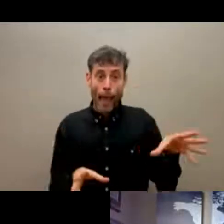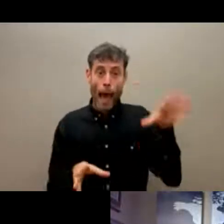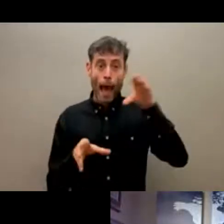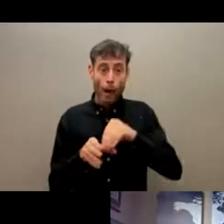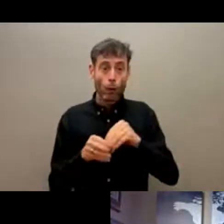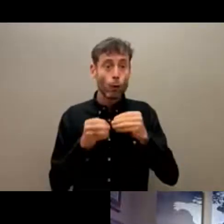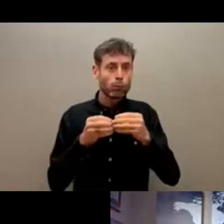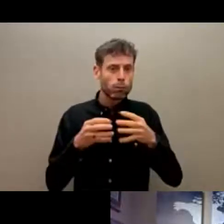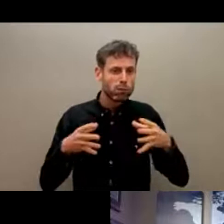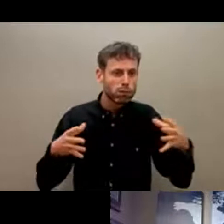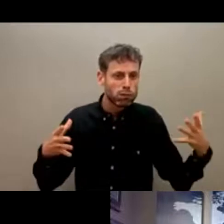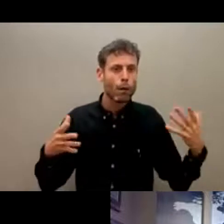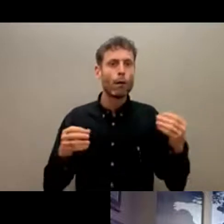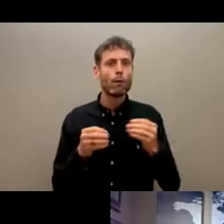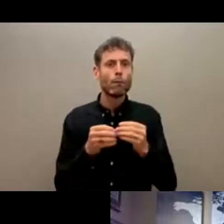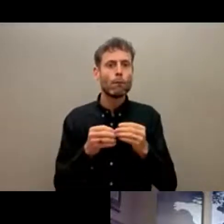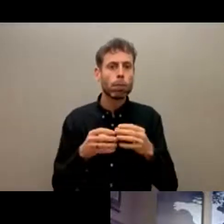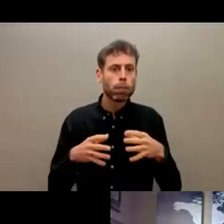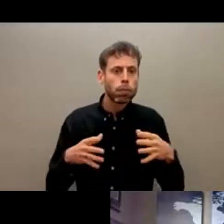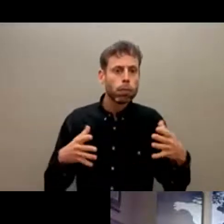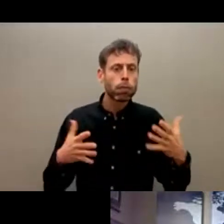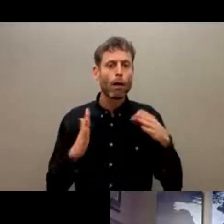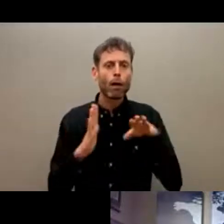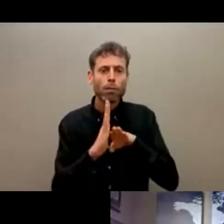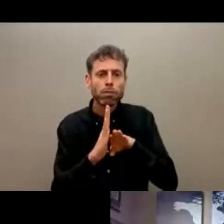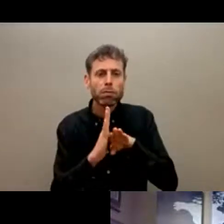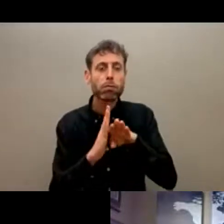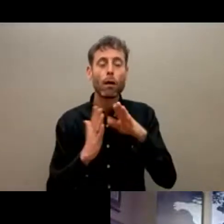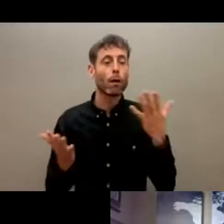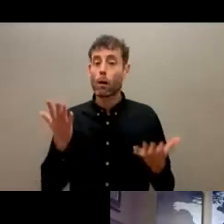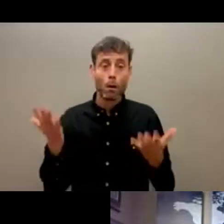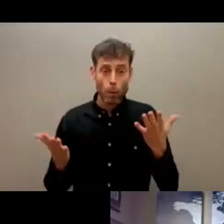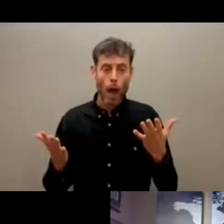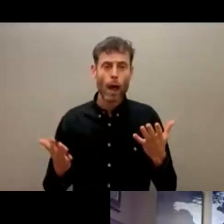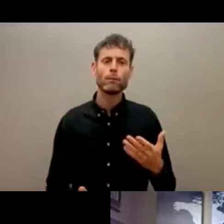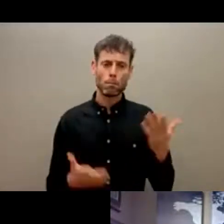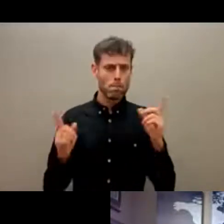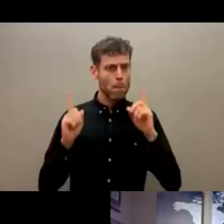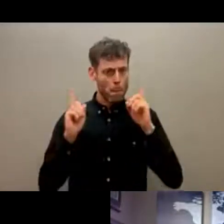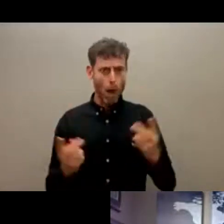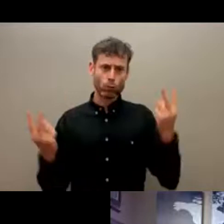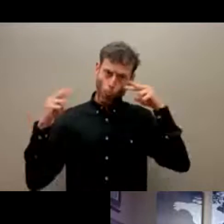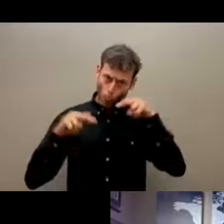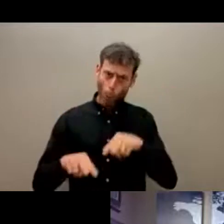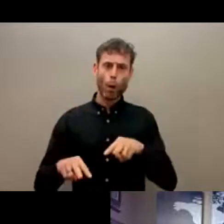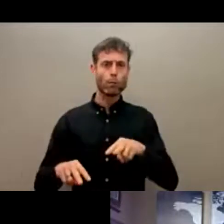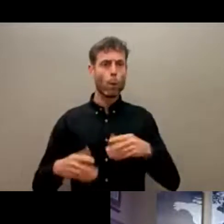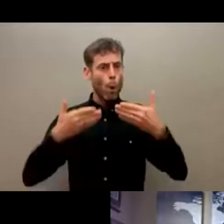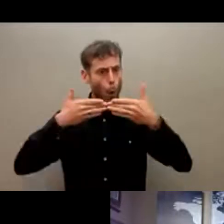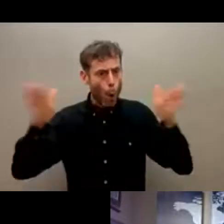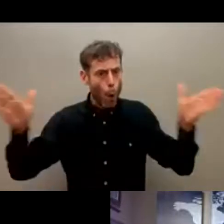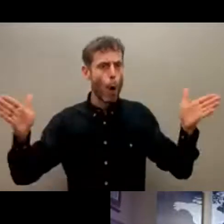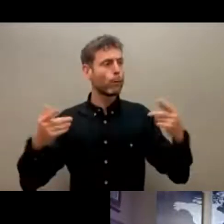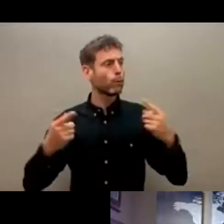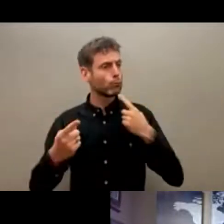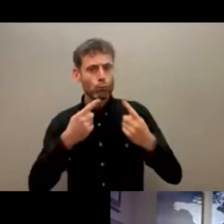still falling short, and we're very clear on that in CBM Global, where we know we have a lot of work still to do, and